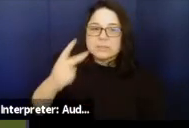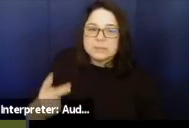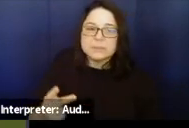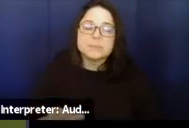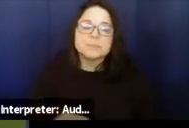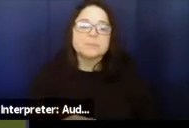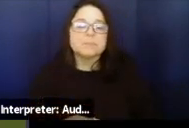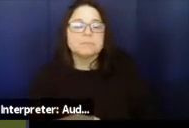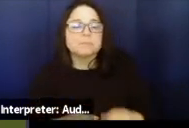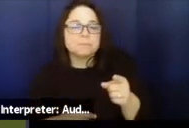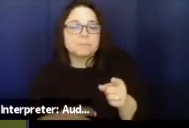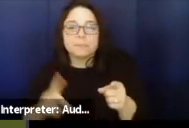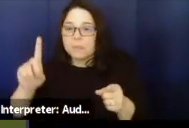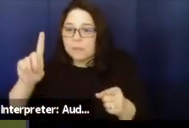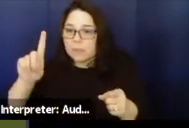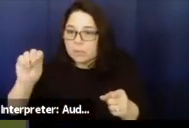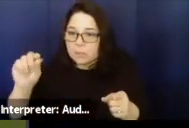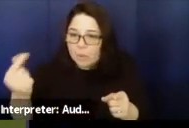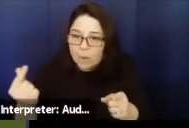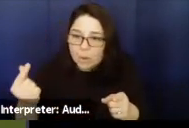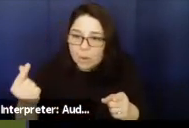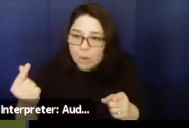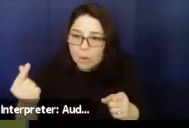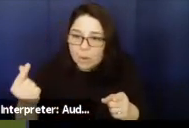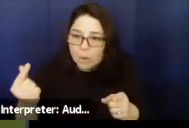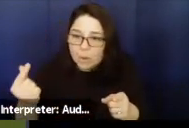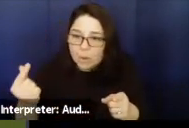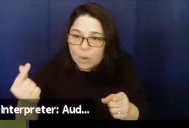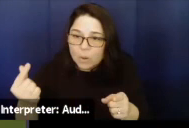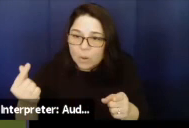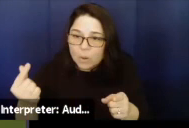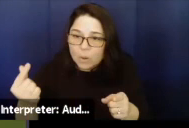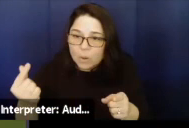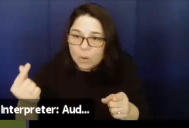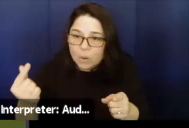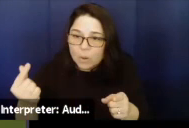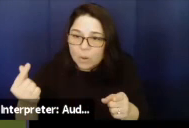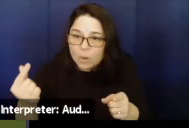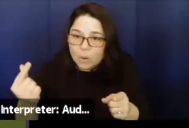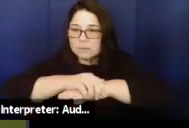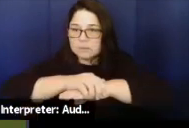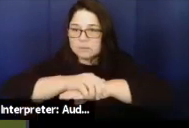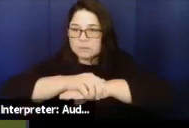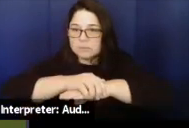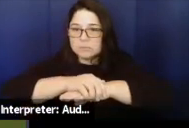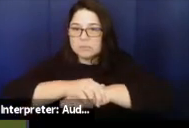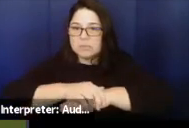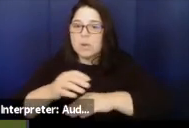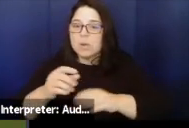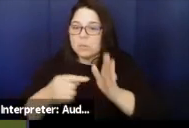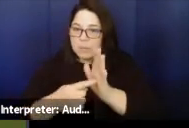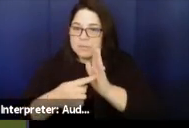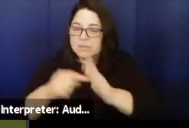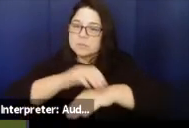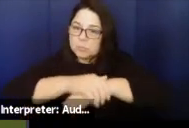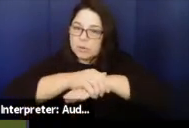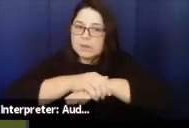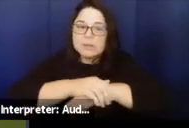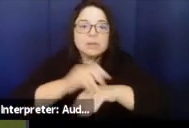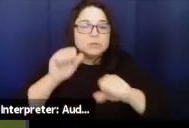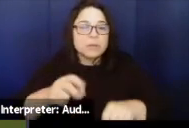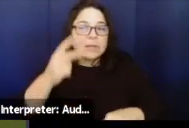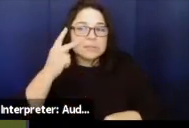Once again, a dog is representing Britain, and you see this is a Frenchman forcing the